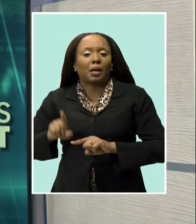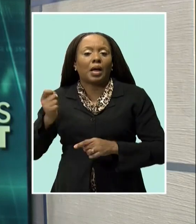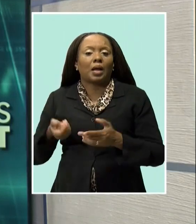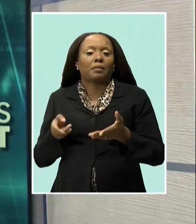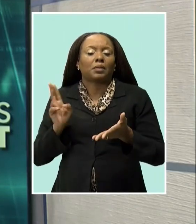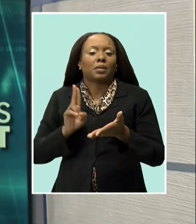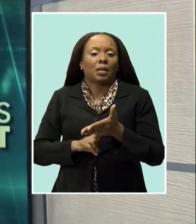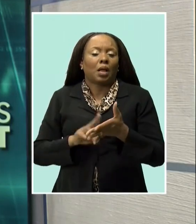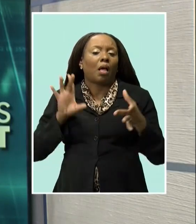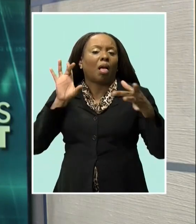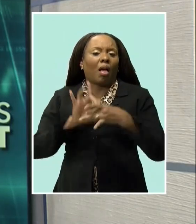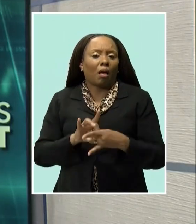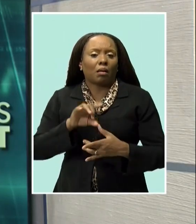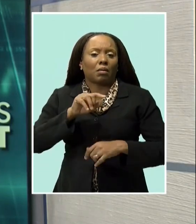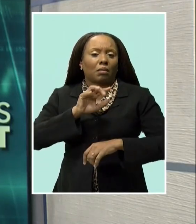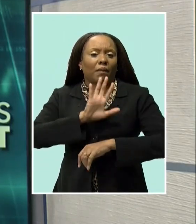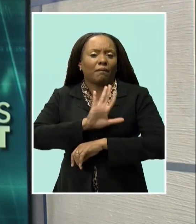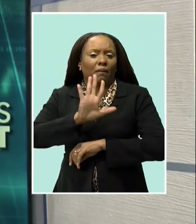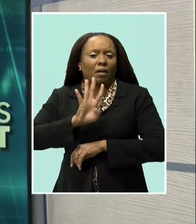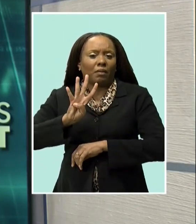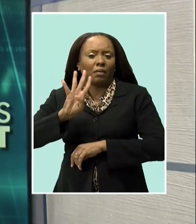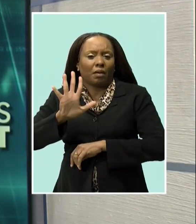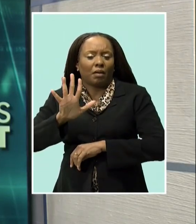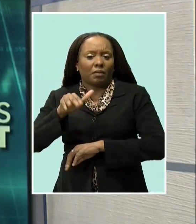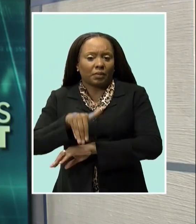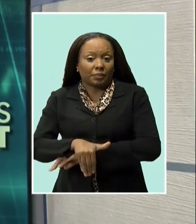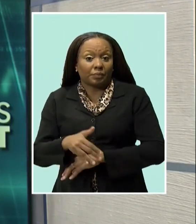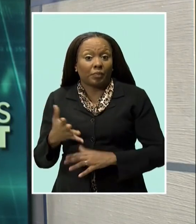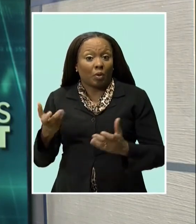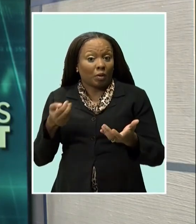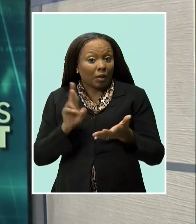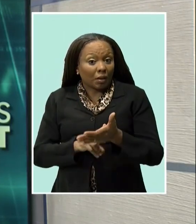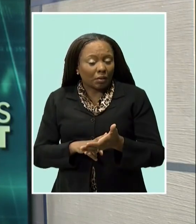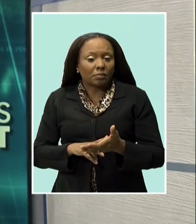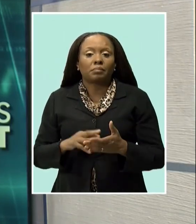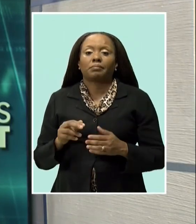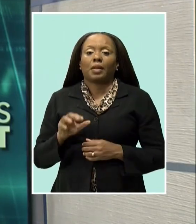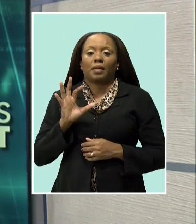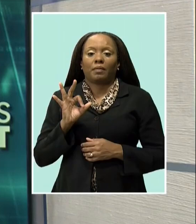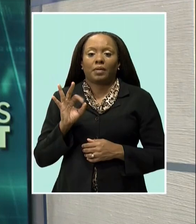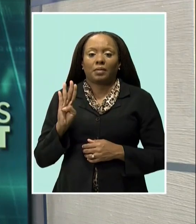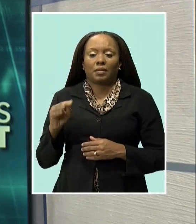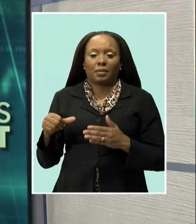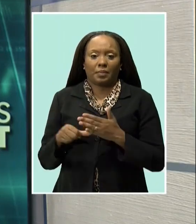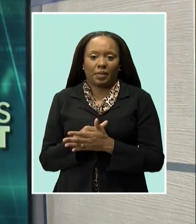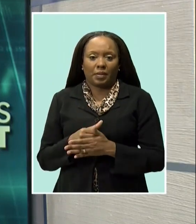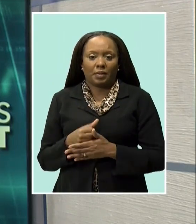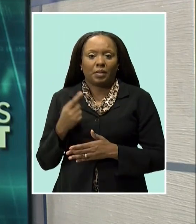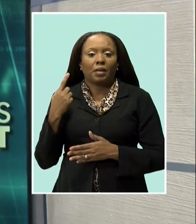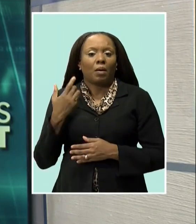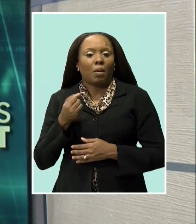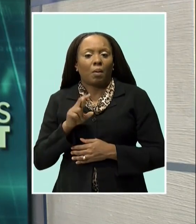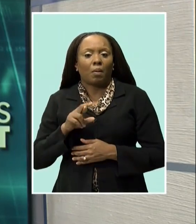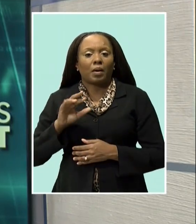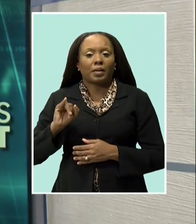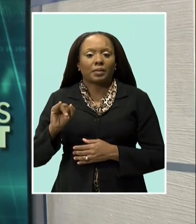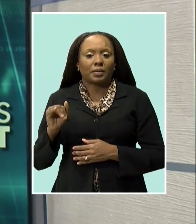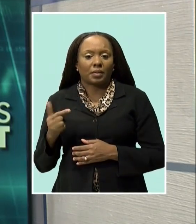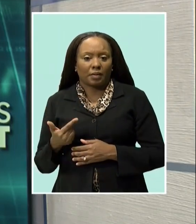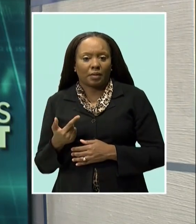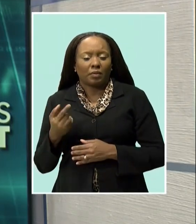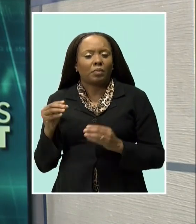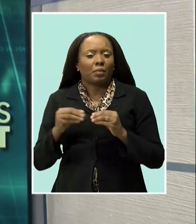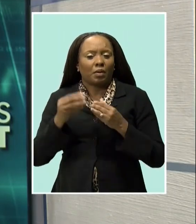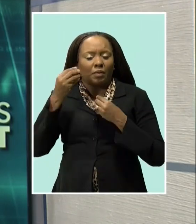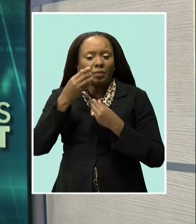on by 5:45 p.m. To register, just visit the Division of Youth Affairs Facebook page, Instagram, or website for